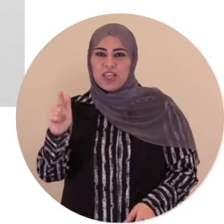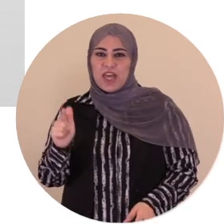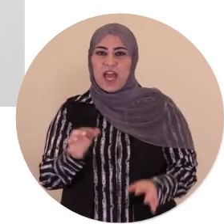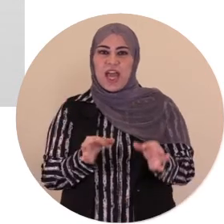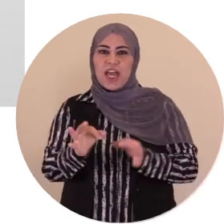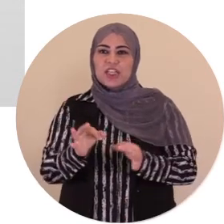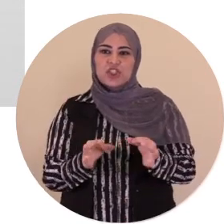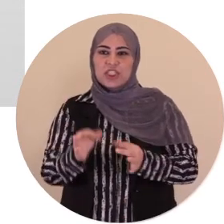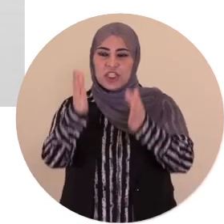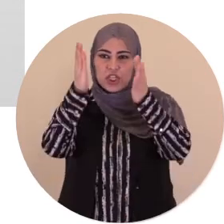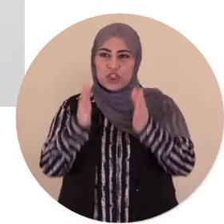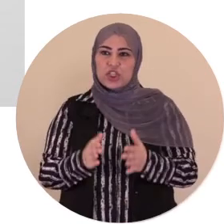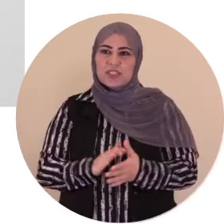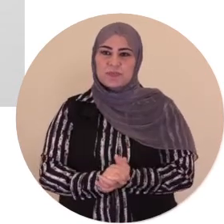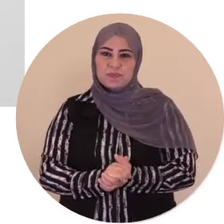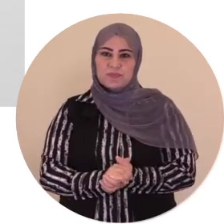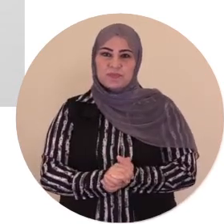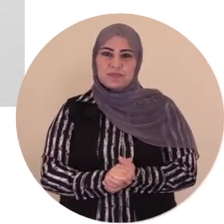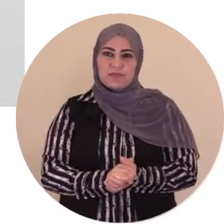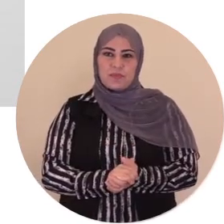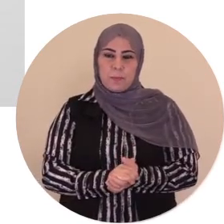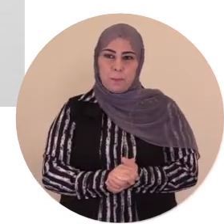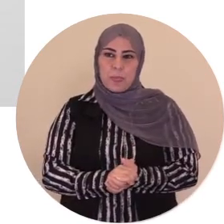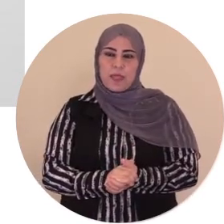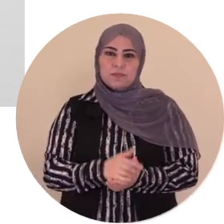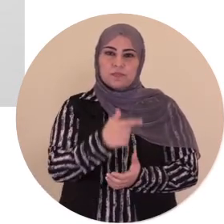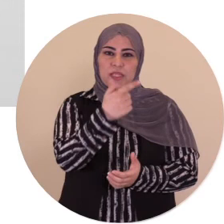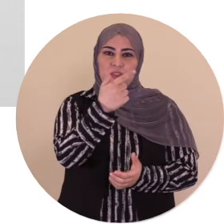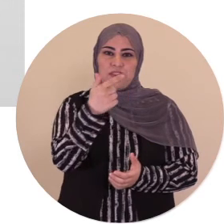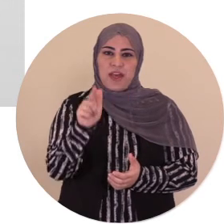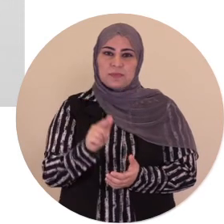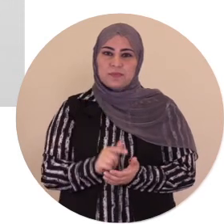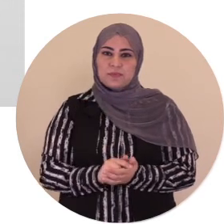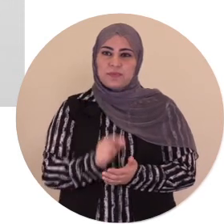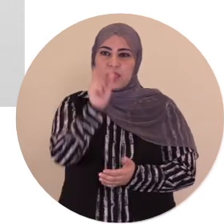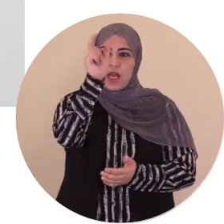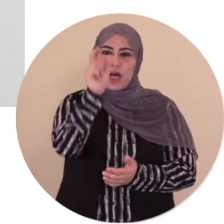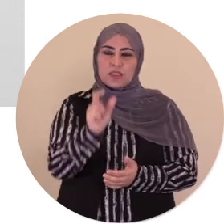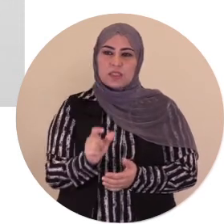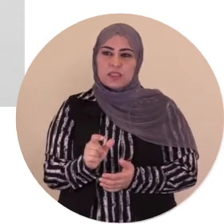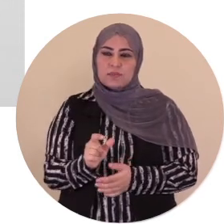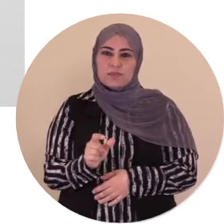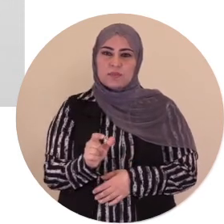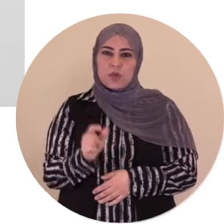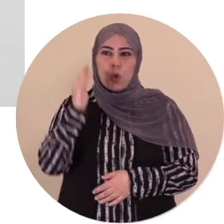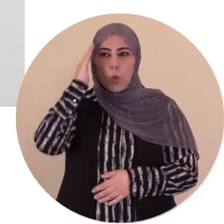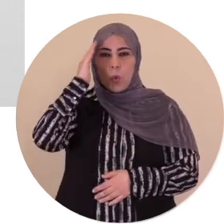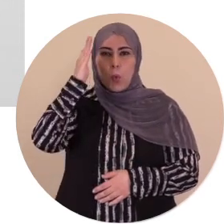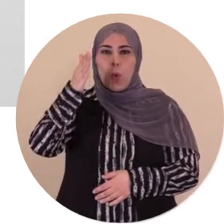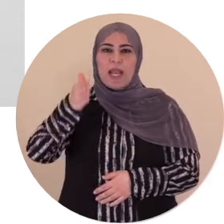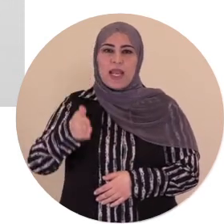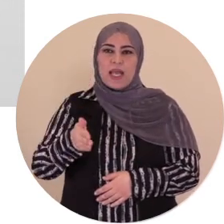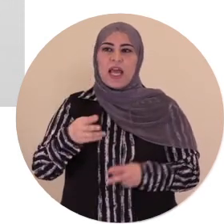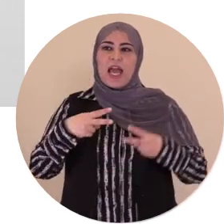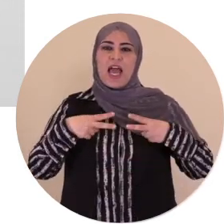now, one more question. The artist will have finished the painting. We start with what? With our object. Can you